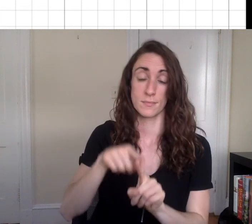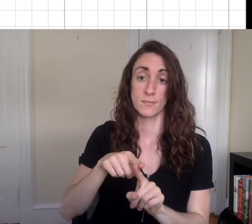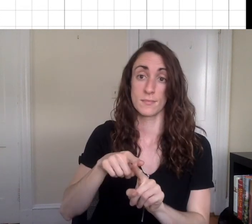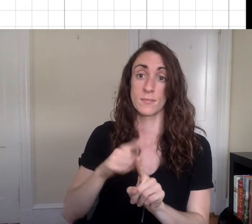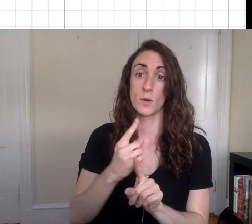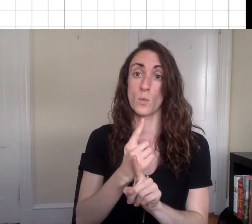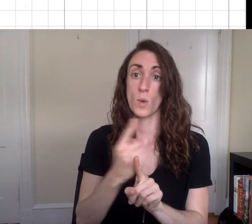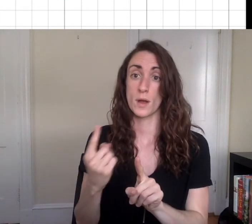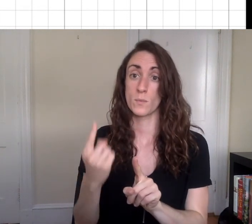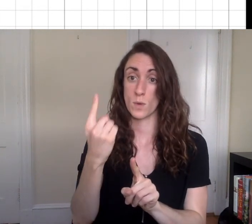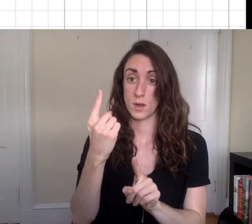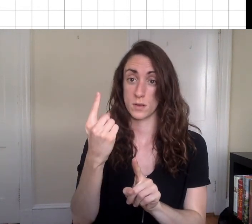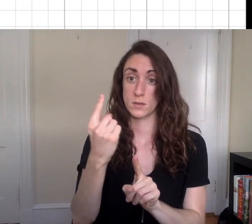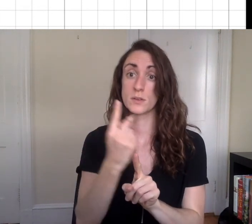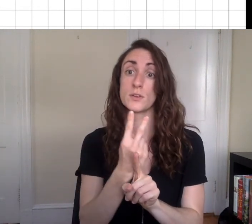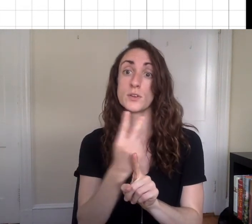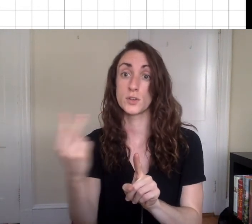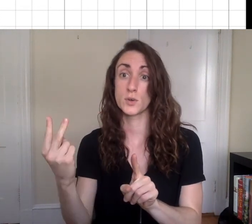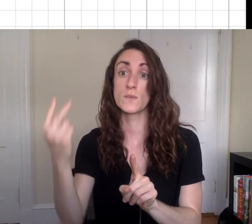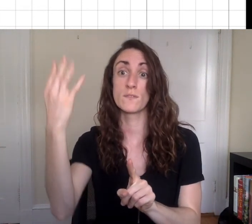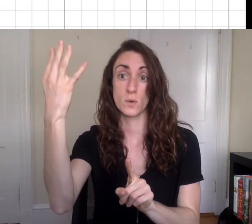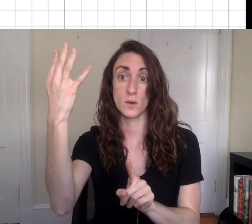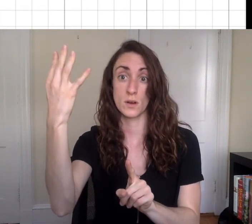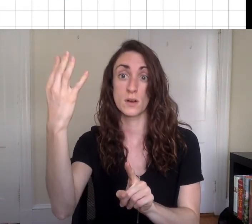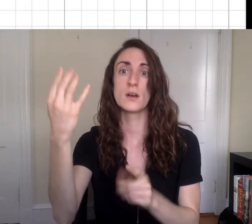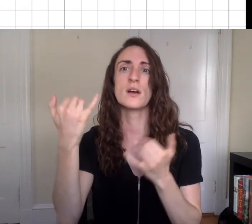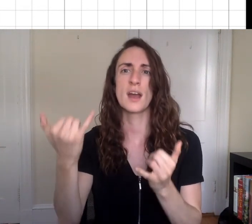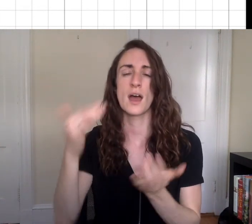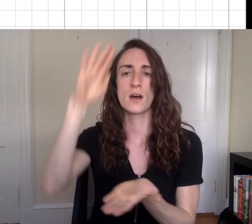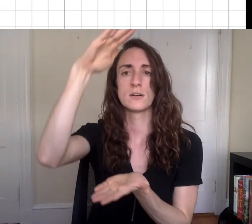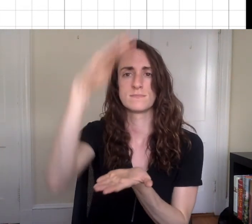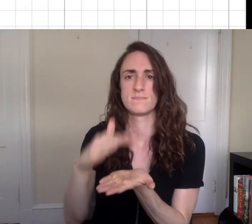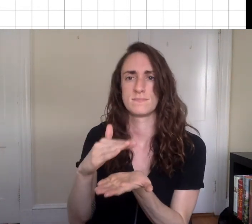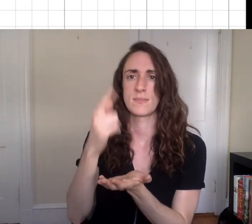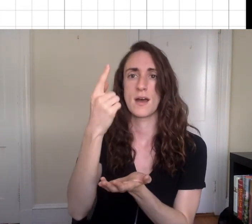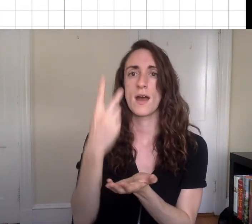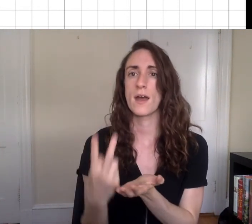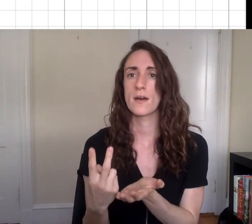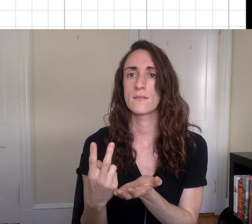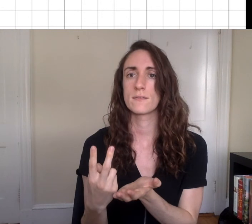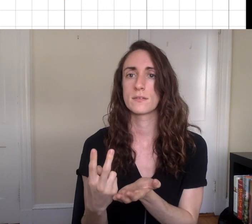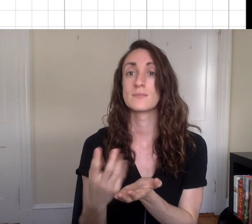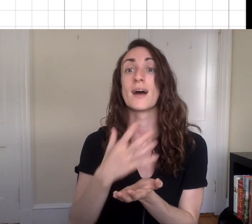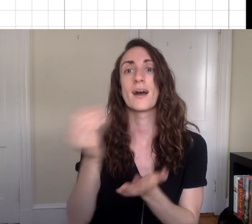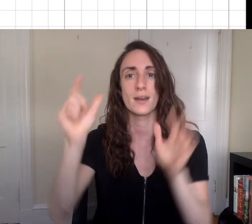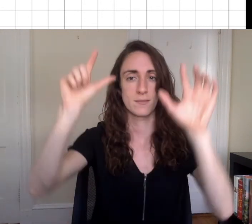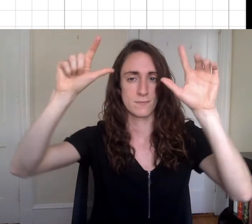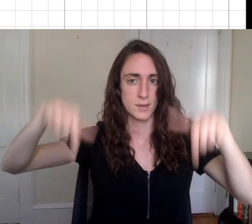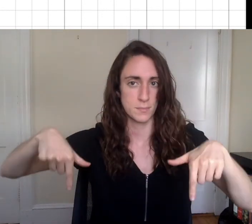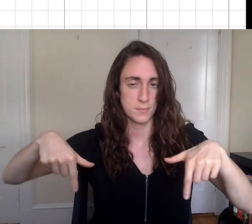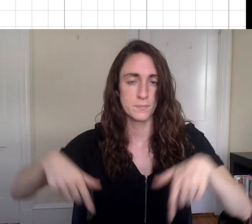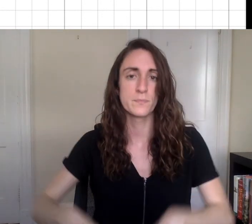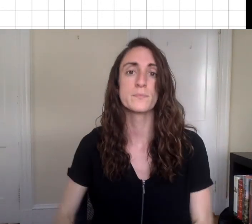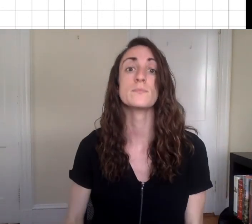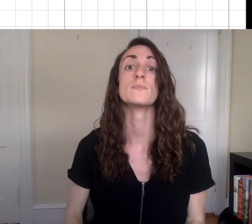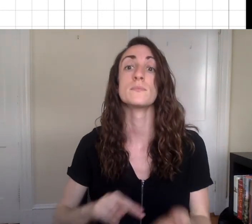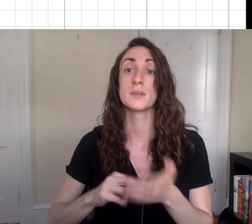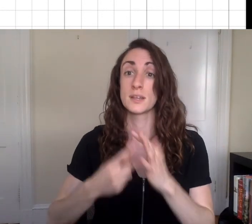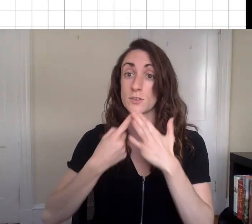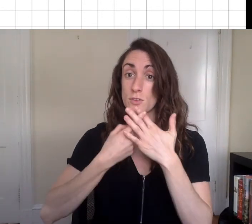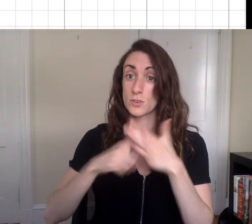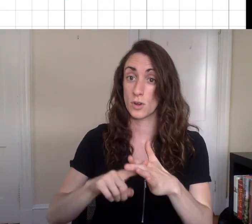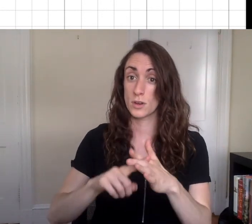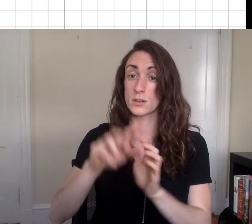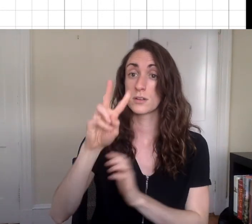parent function. So if you imagine that parent function that has those points 1, 1 and 2, 4, those are going to be squished to only half as